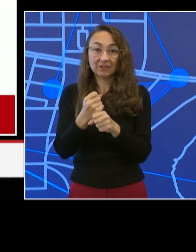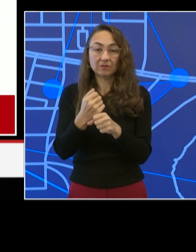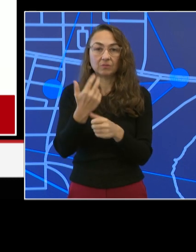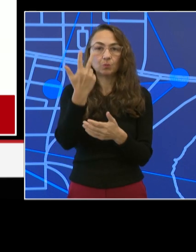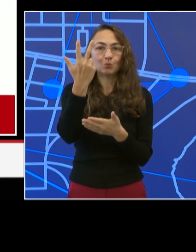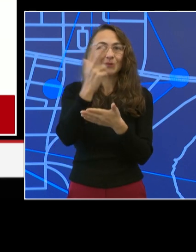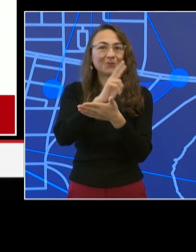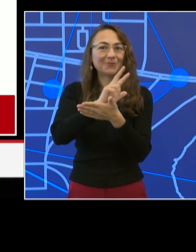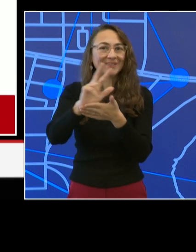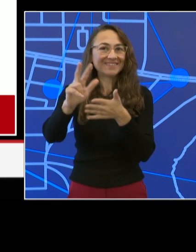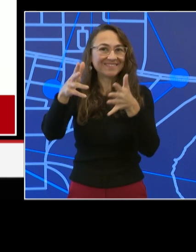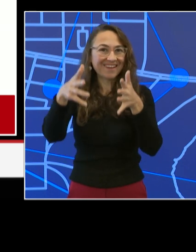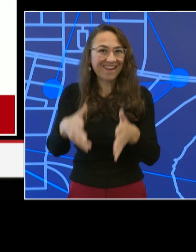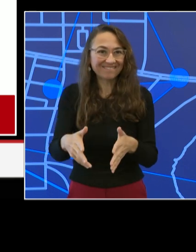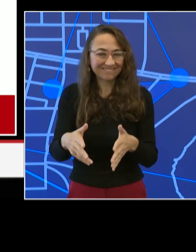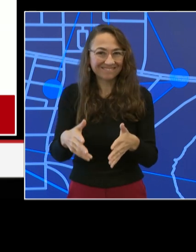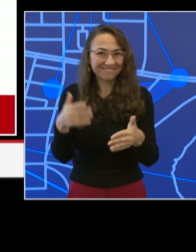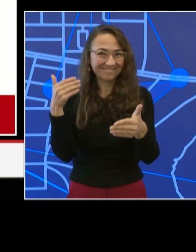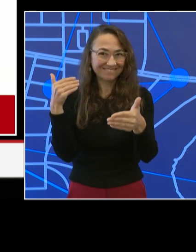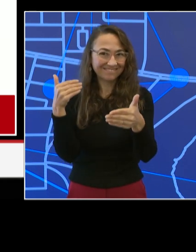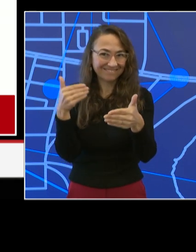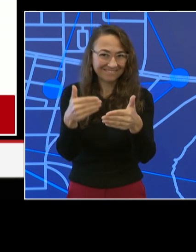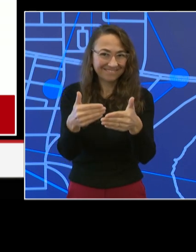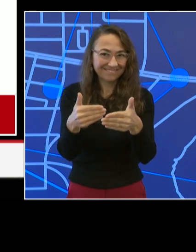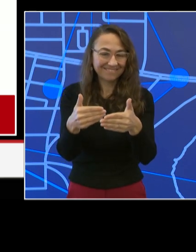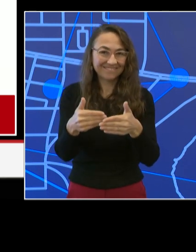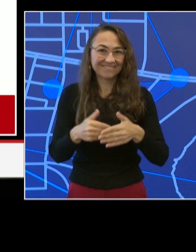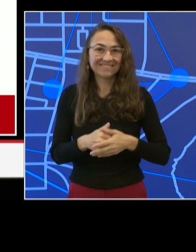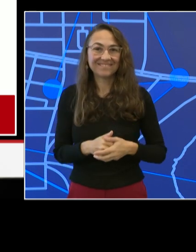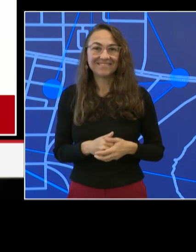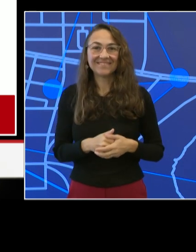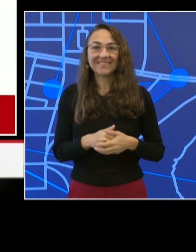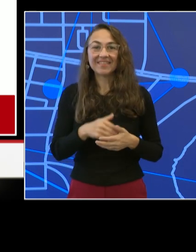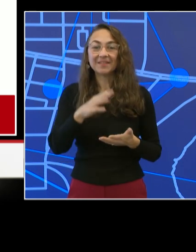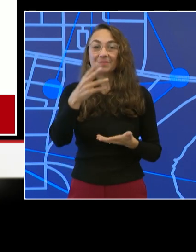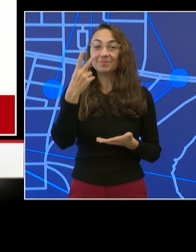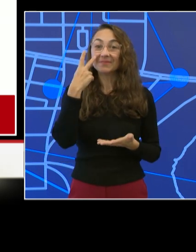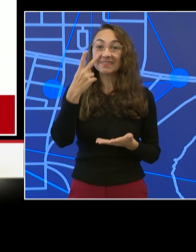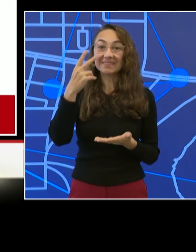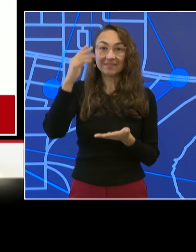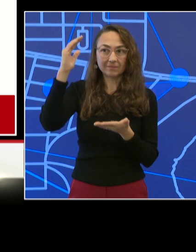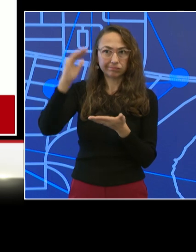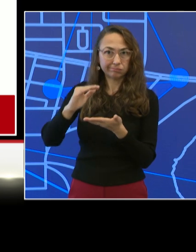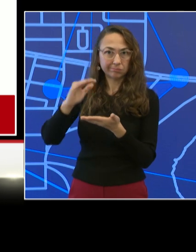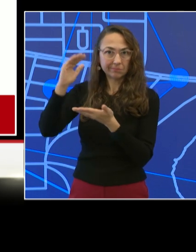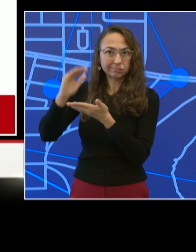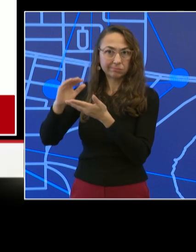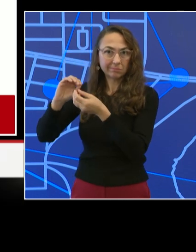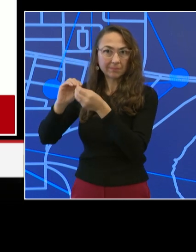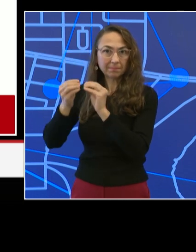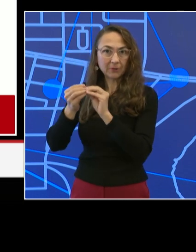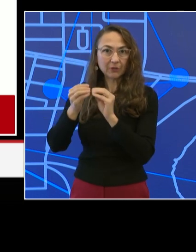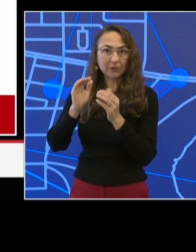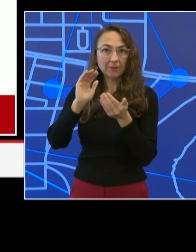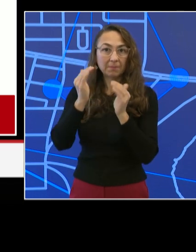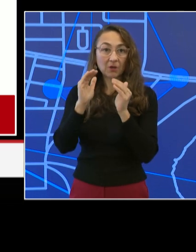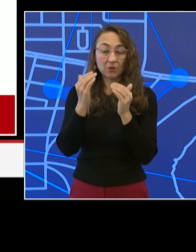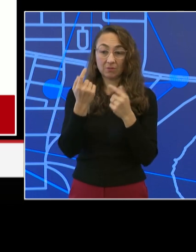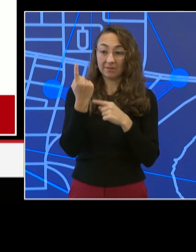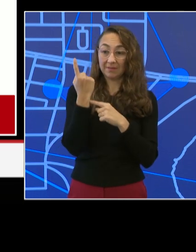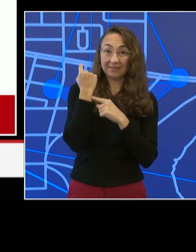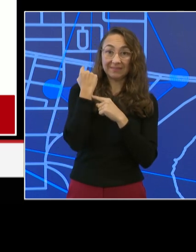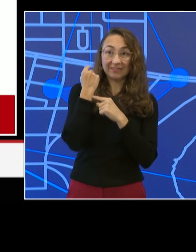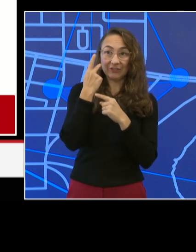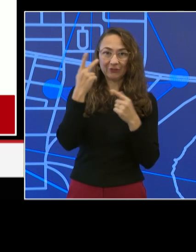property crime that we track, we see that there are reductions compared to the same time last year. Violent crime is down